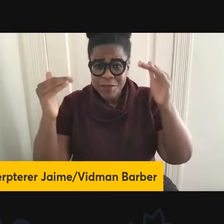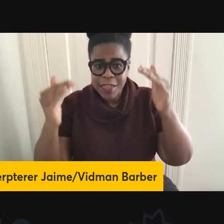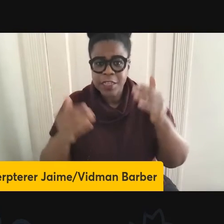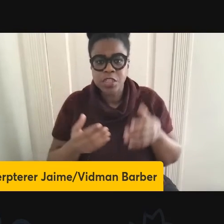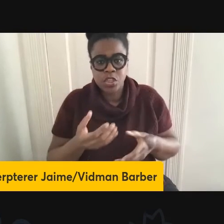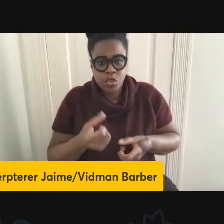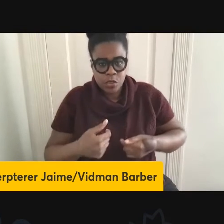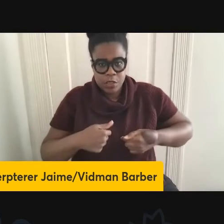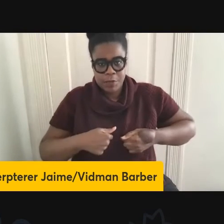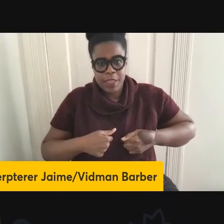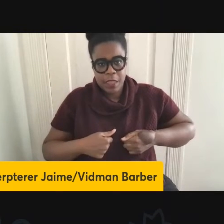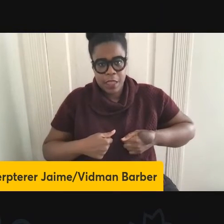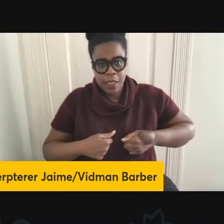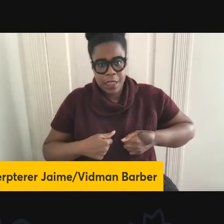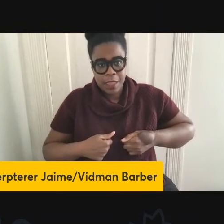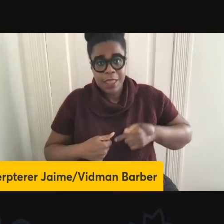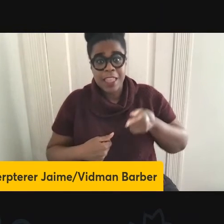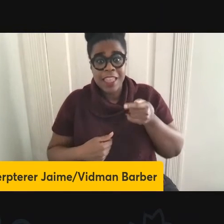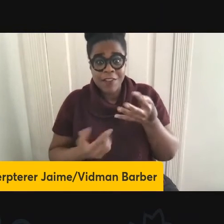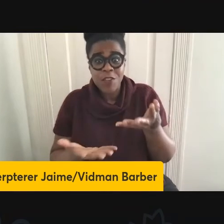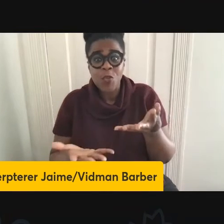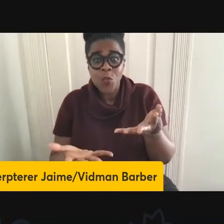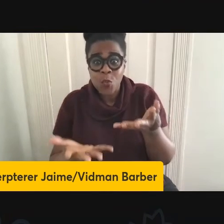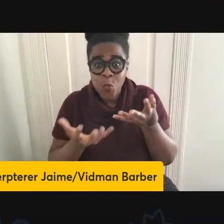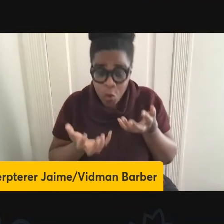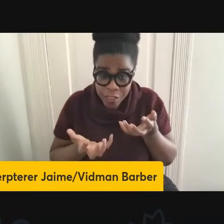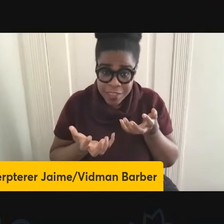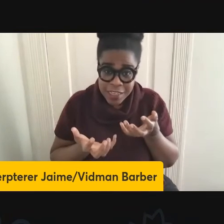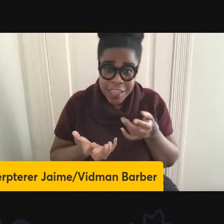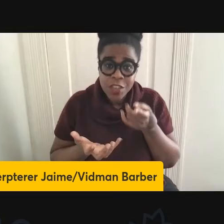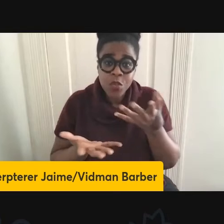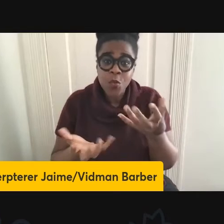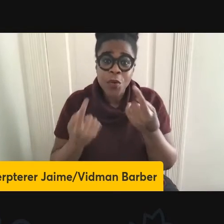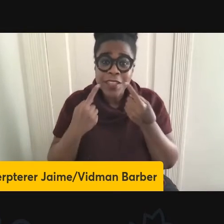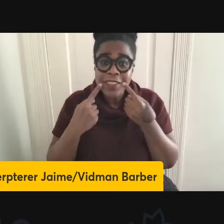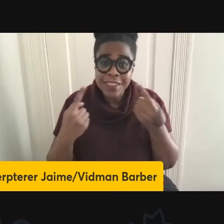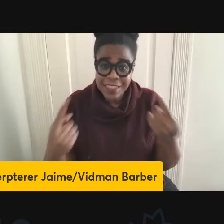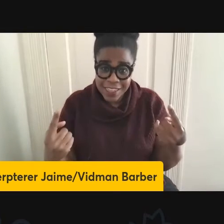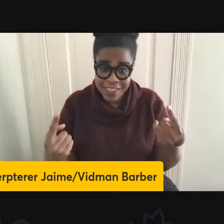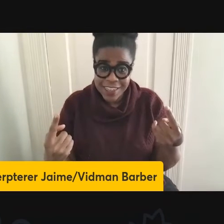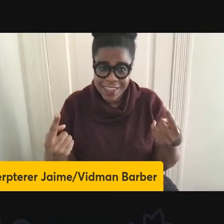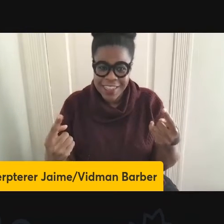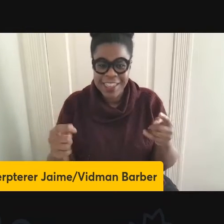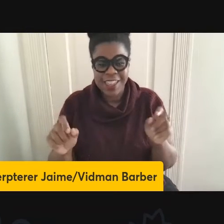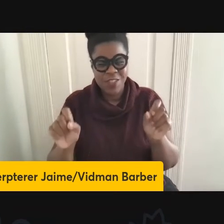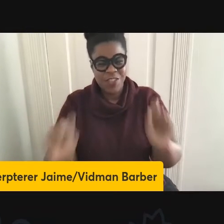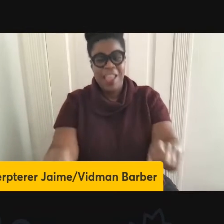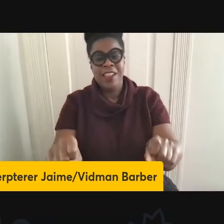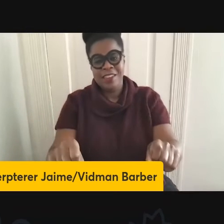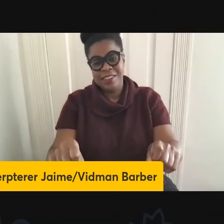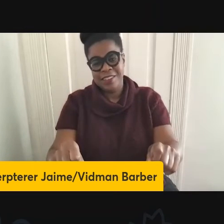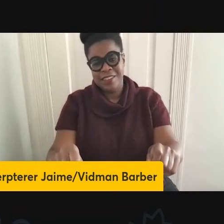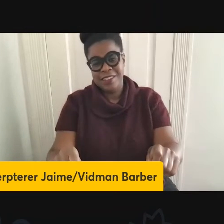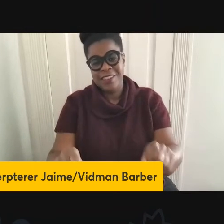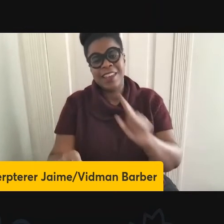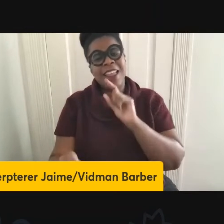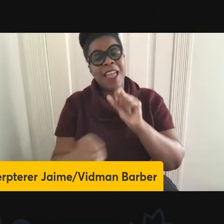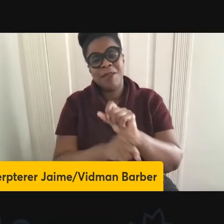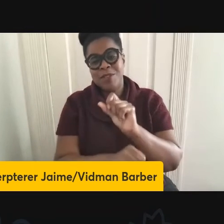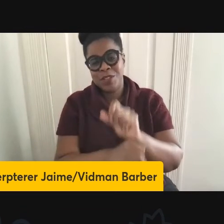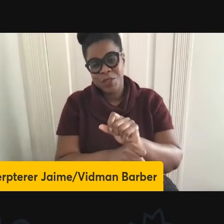you want to get it done, if you want to succeed, you can make it happen.